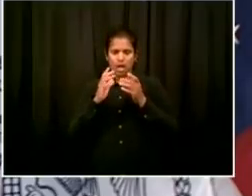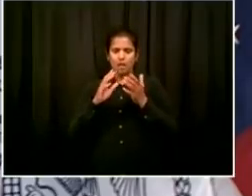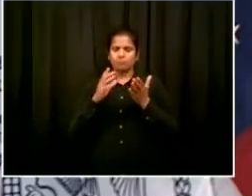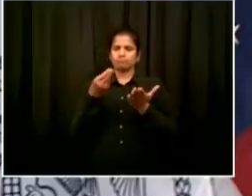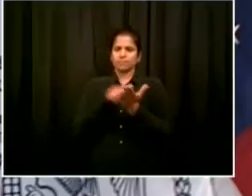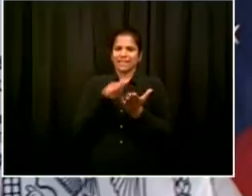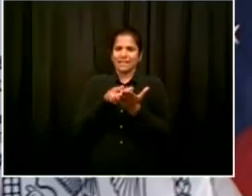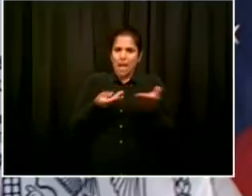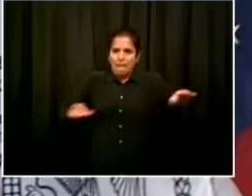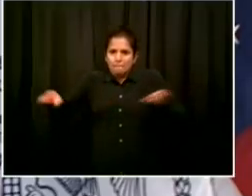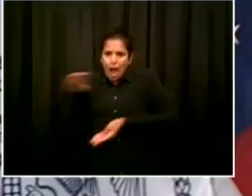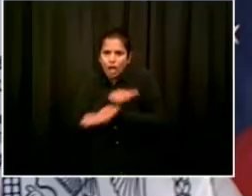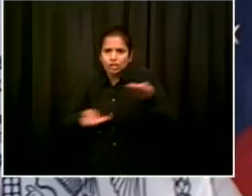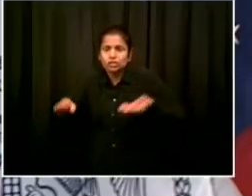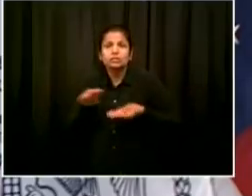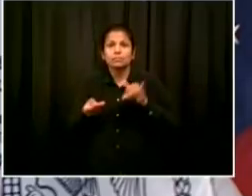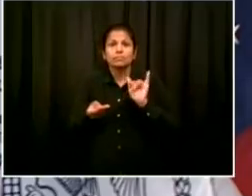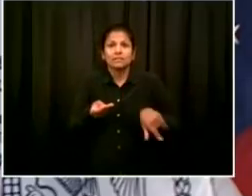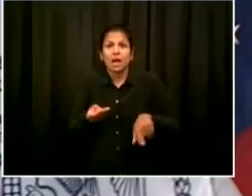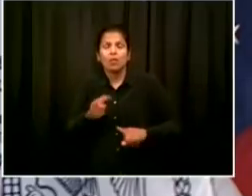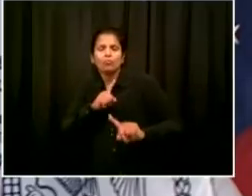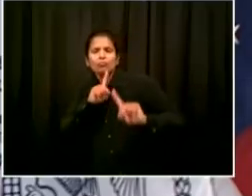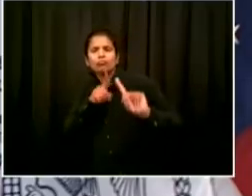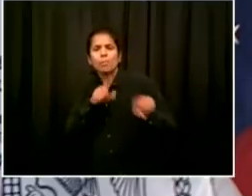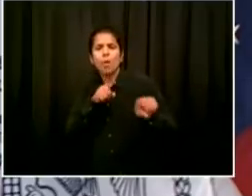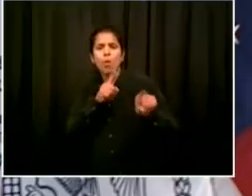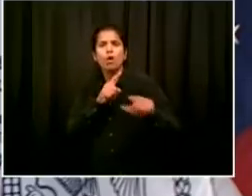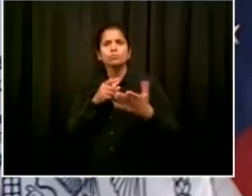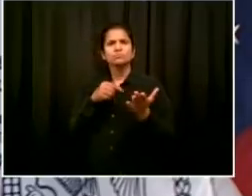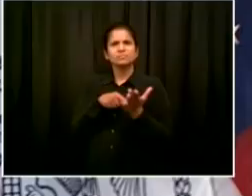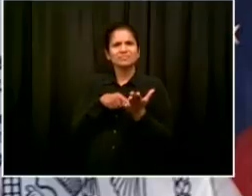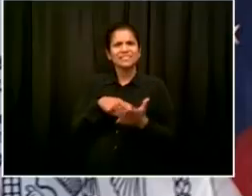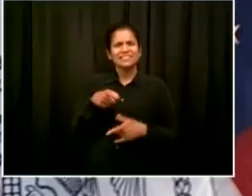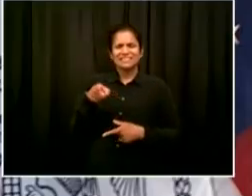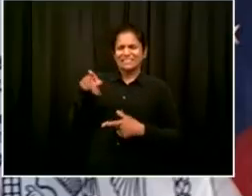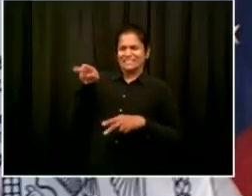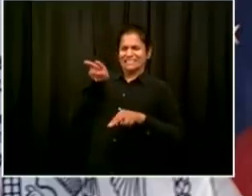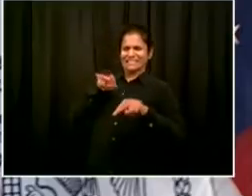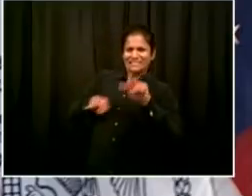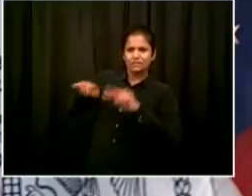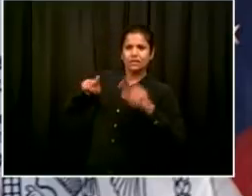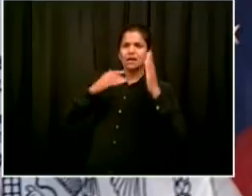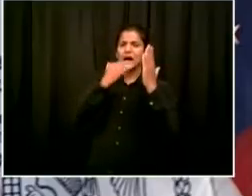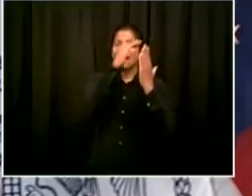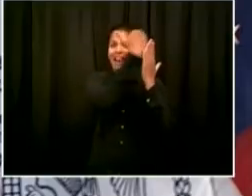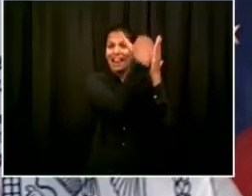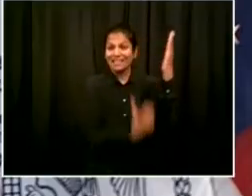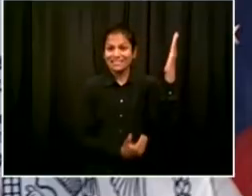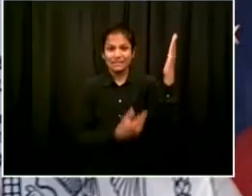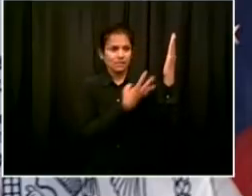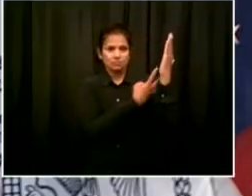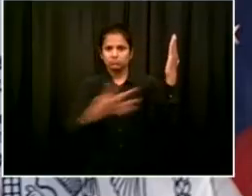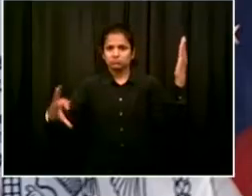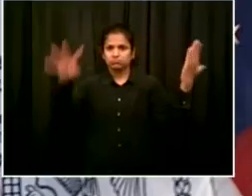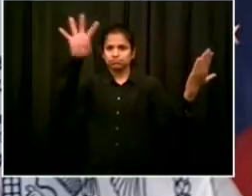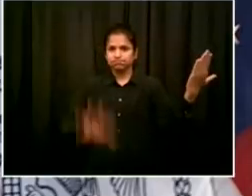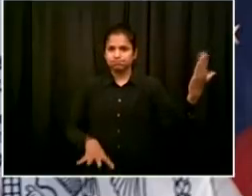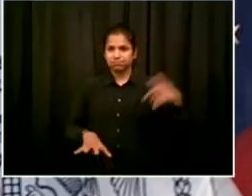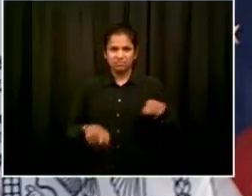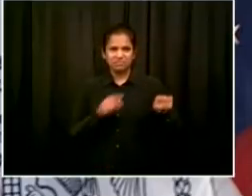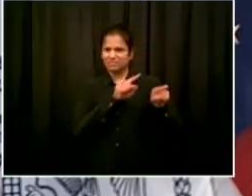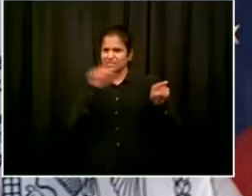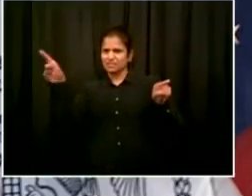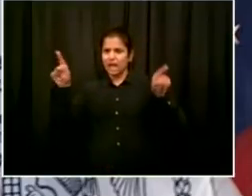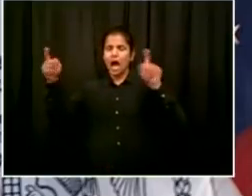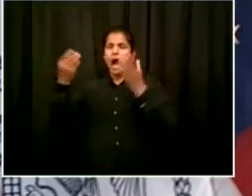be controlled pretty much by the governor. And you've got a situation where